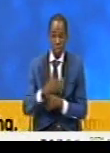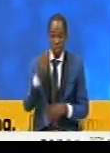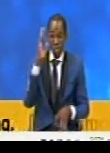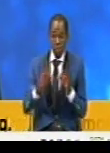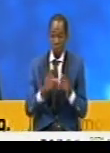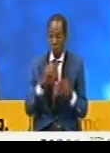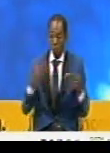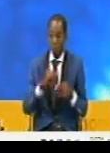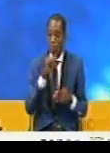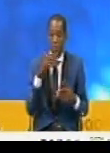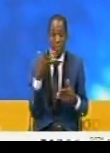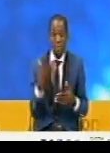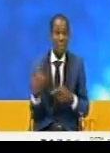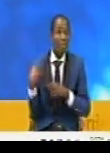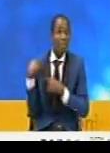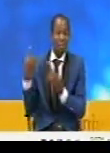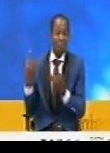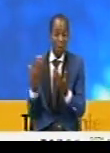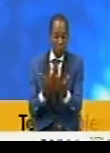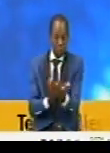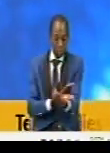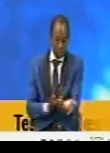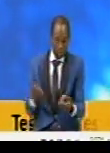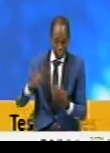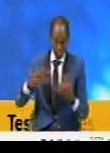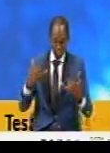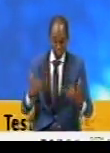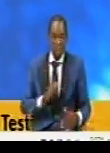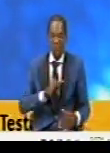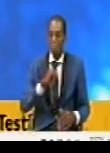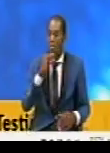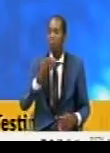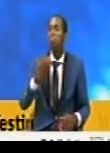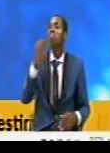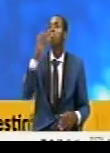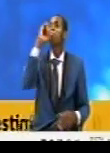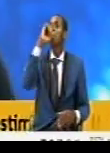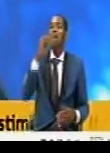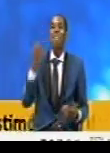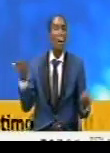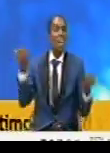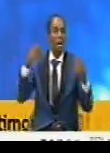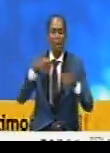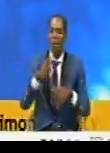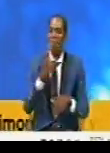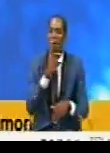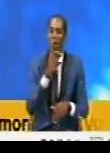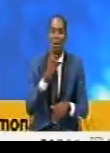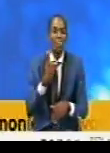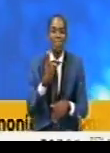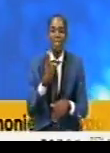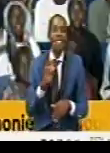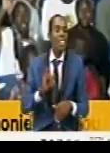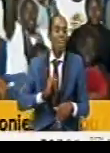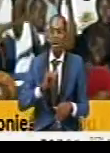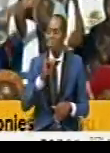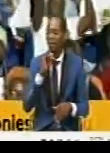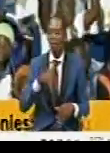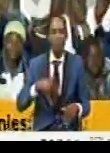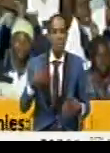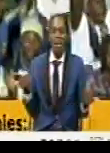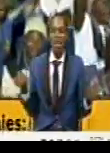today. And if I did not feel the pain again, that means it is over. Since morning till now, as I'm talking to you, I have not tested